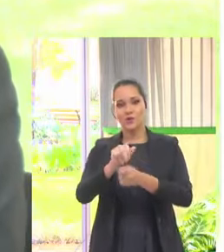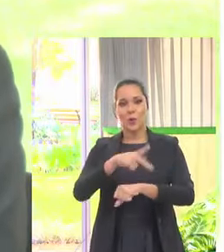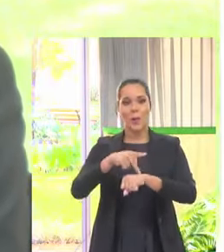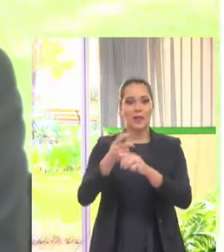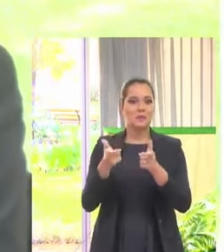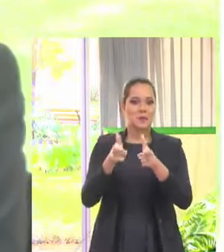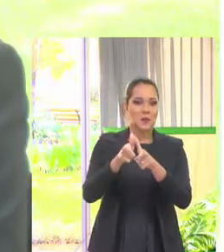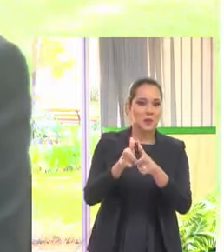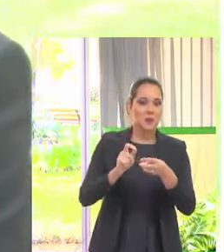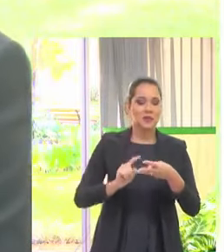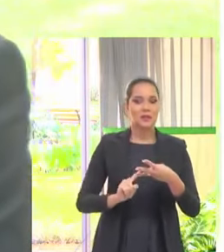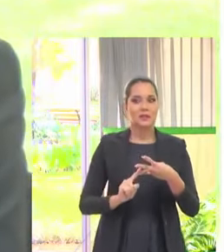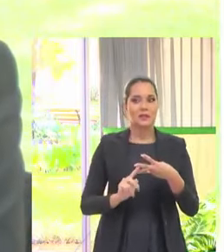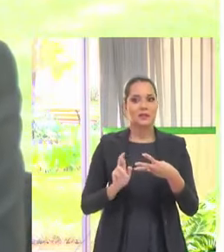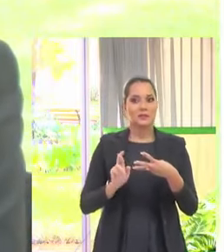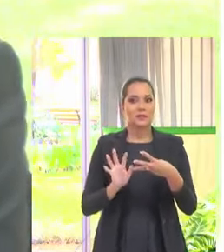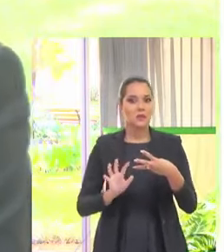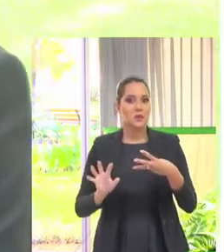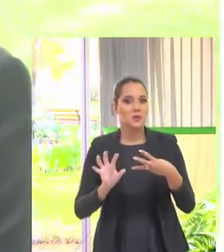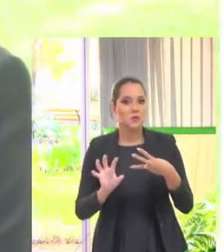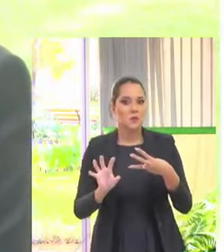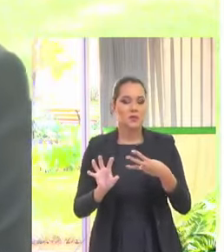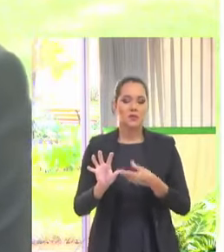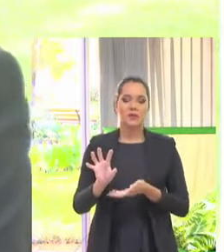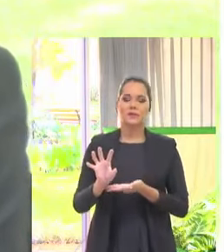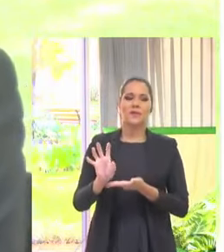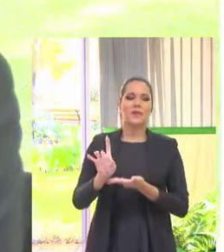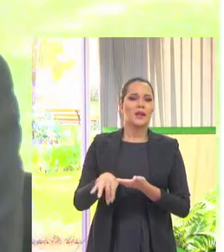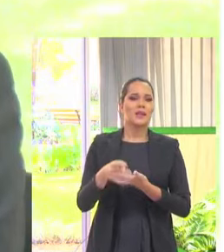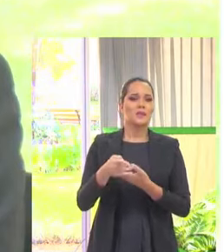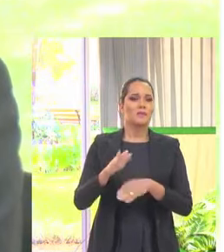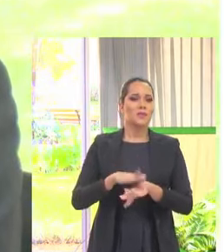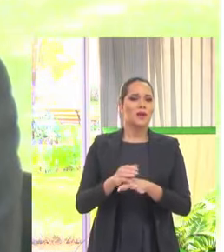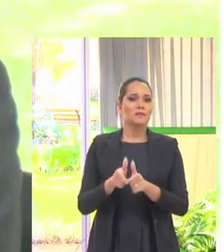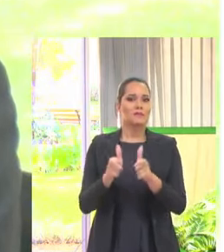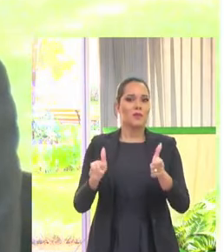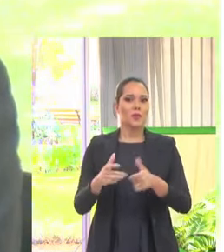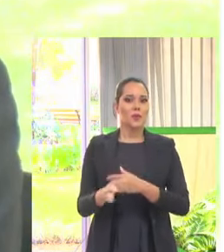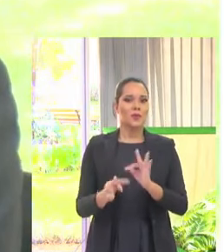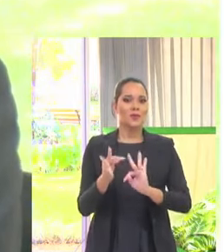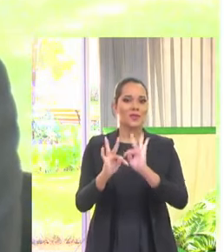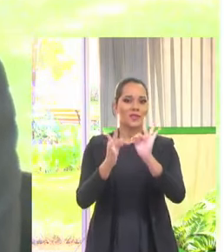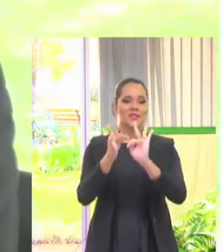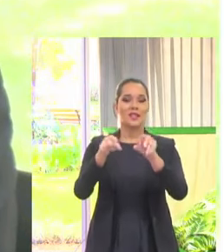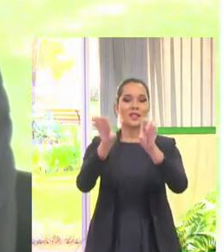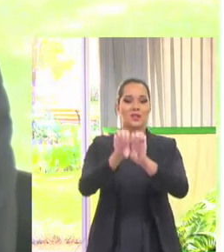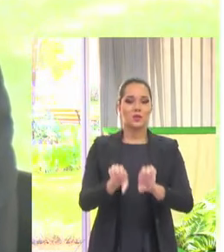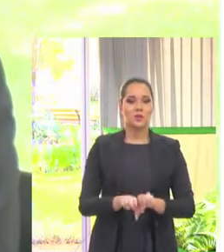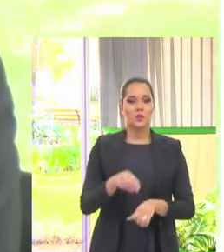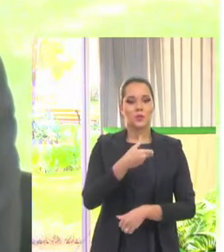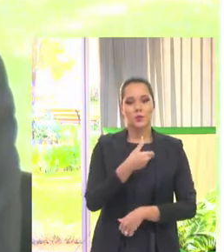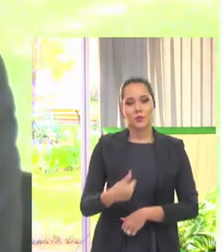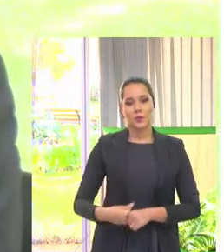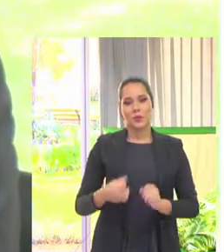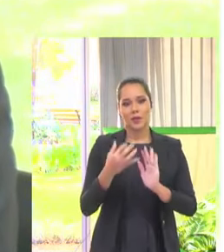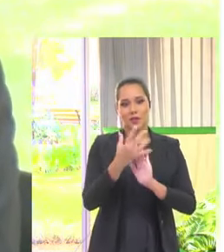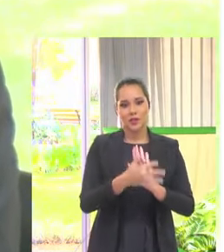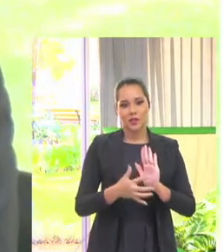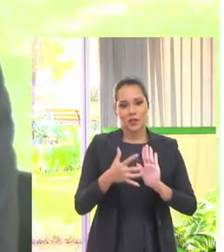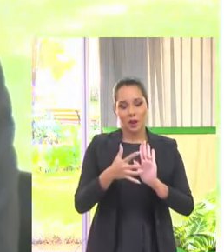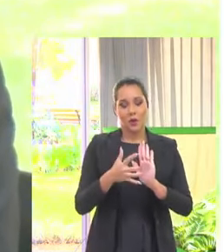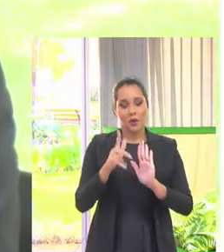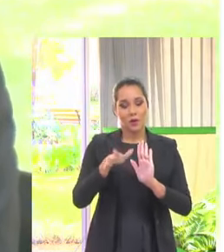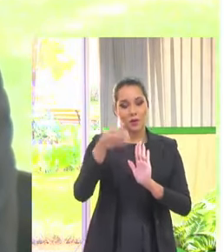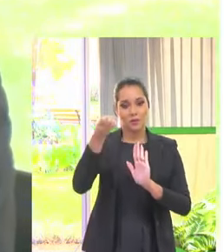sort of India's broad approach to technology, and DPI as digital public infrastructure, as Anit mentioned, plays an